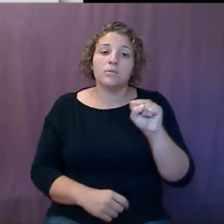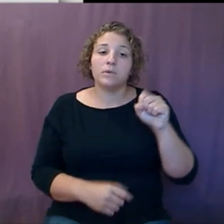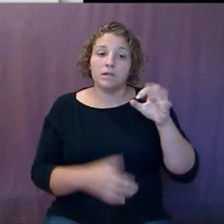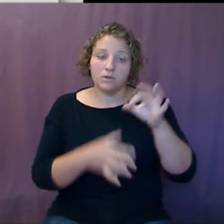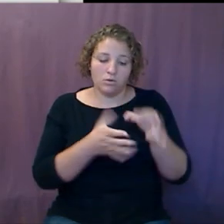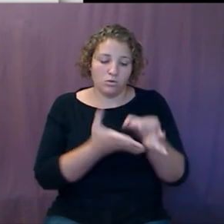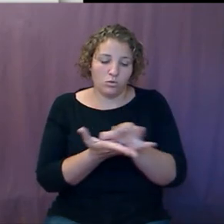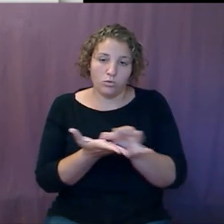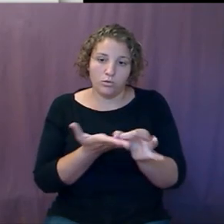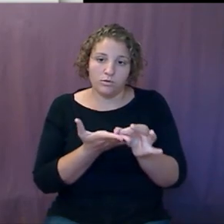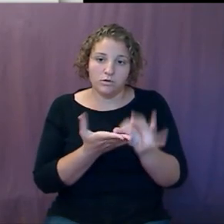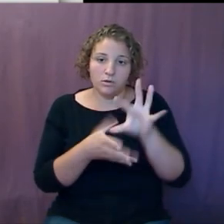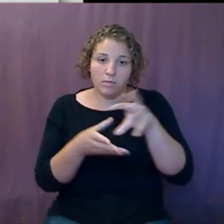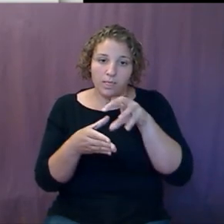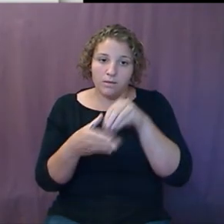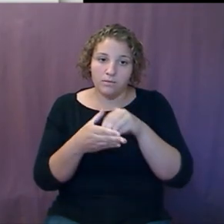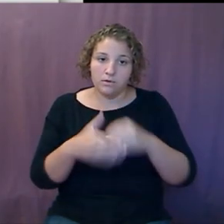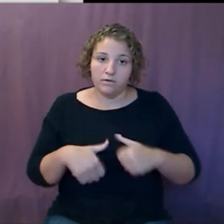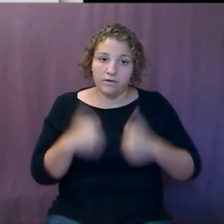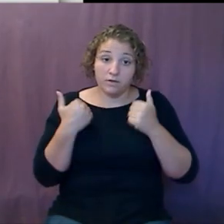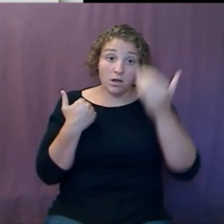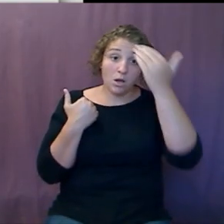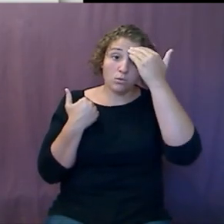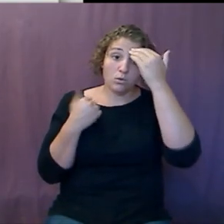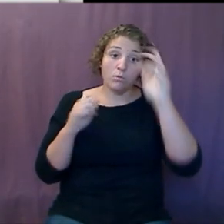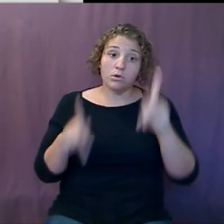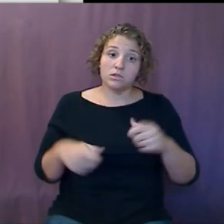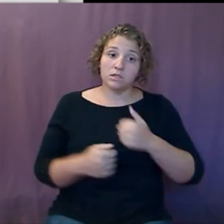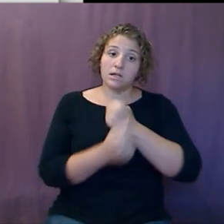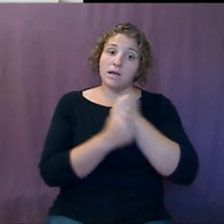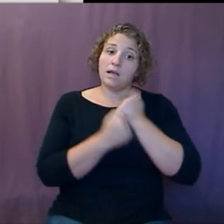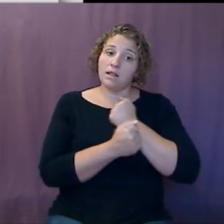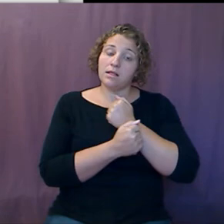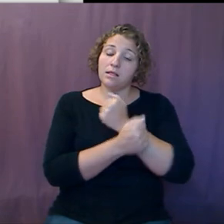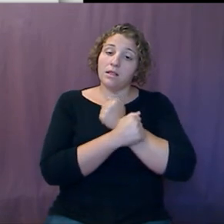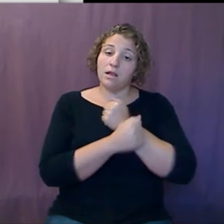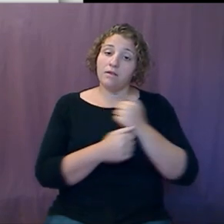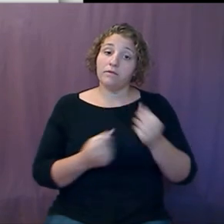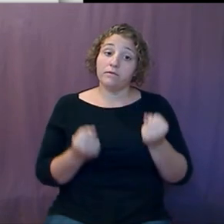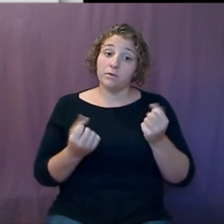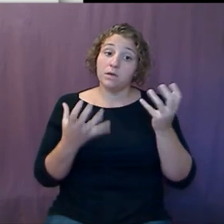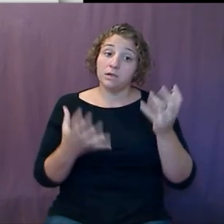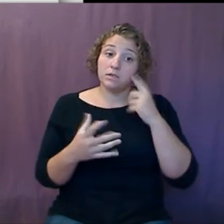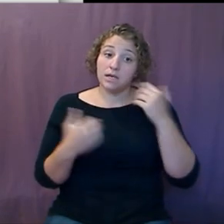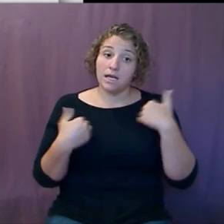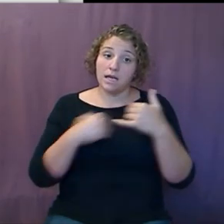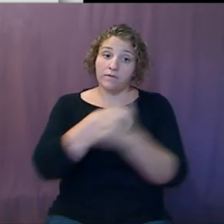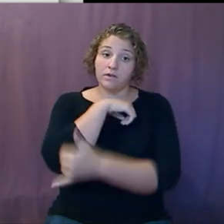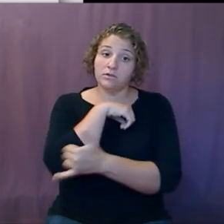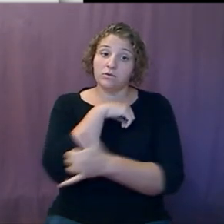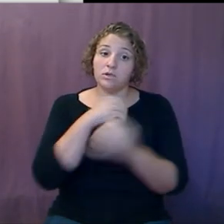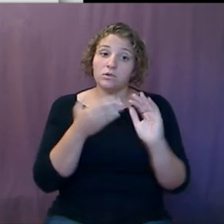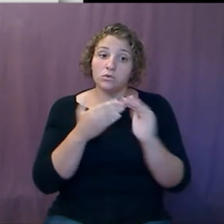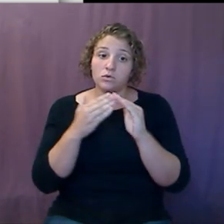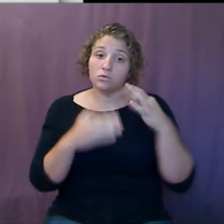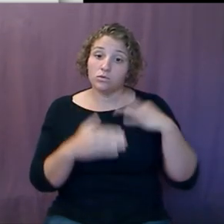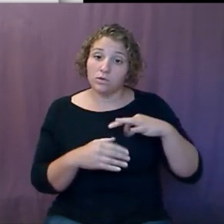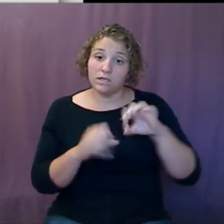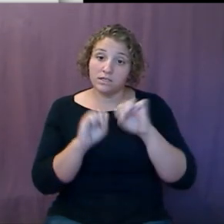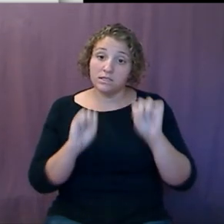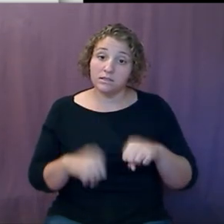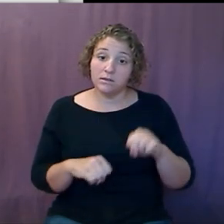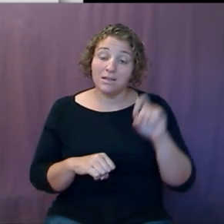into wearables I know someone I love very much who is living in a country that has a social credit system who at one point